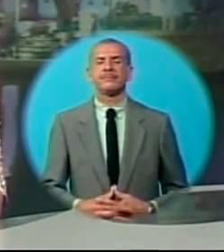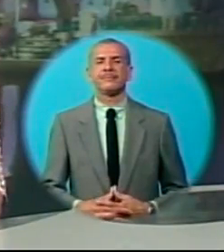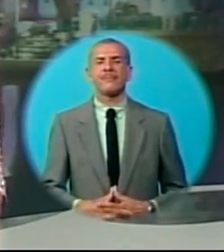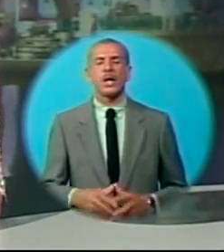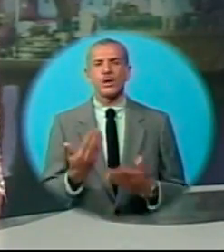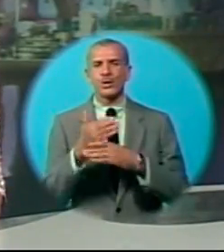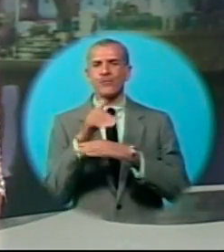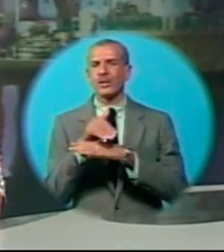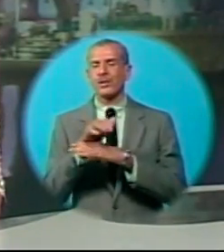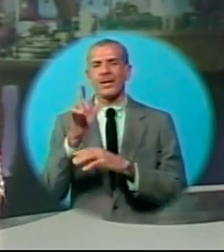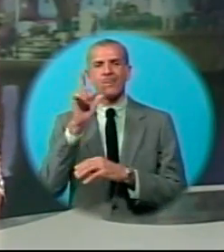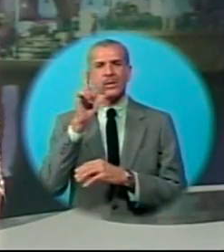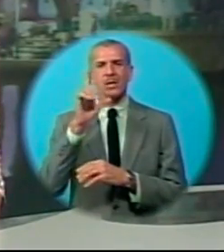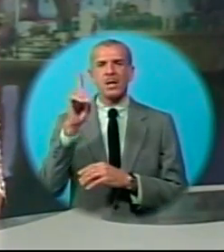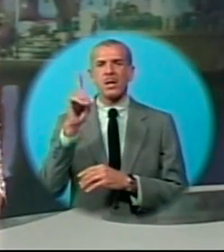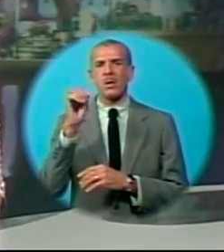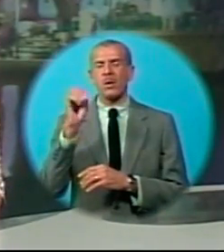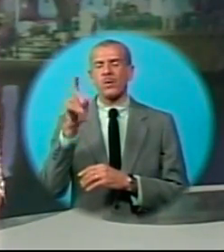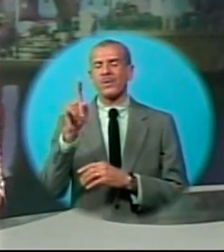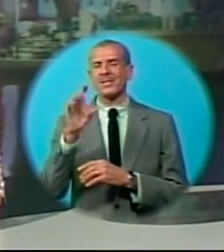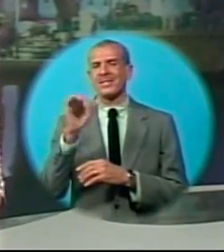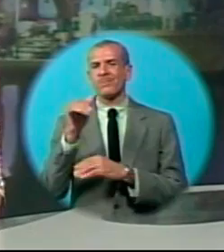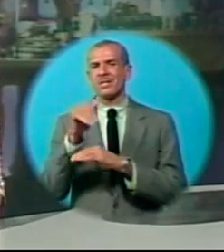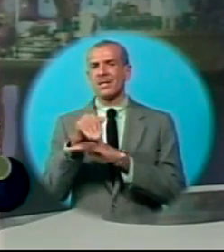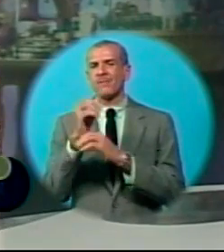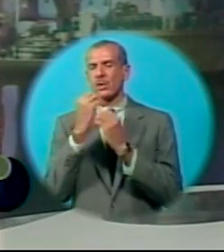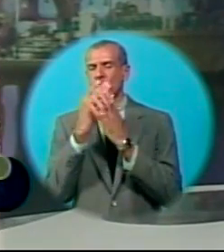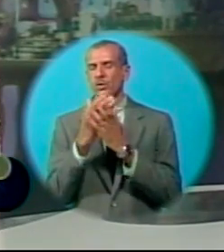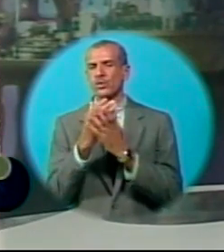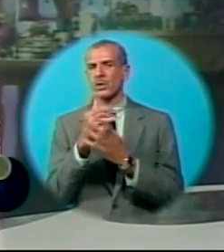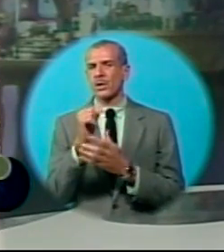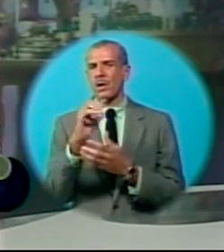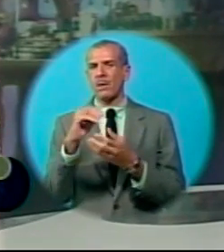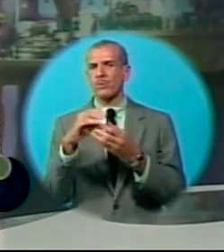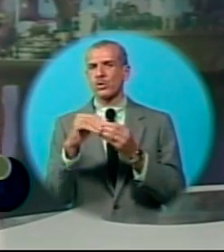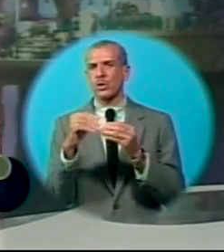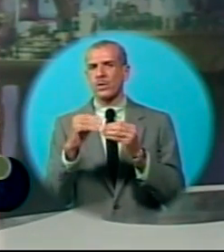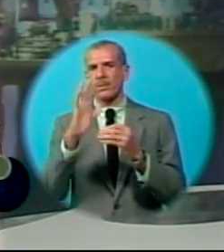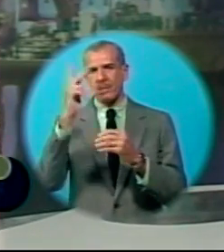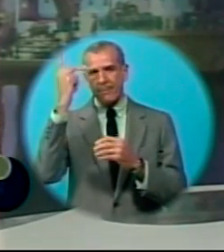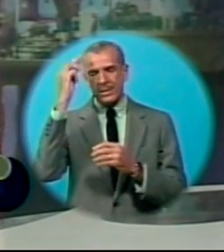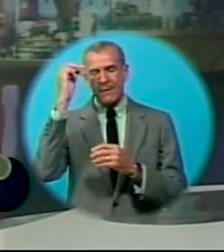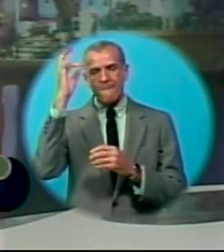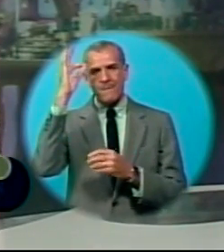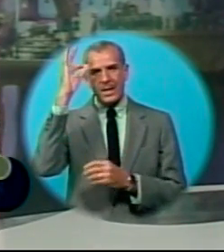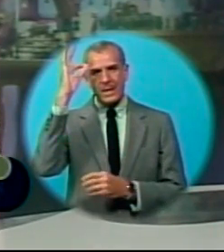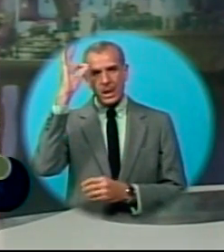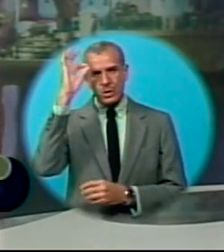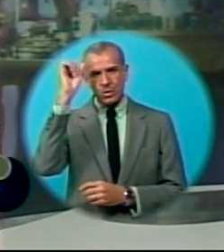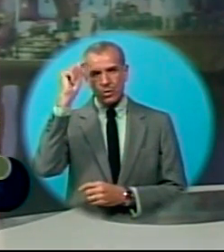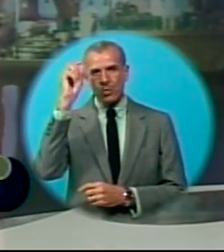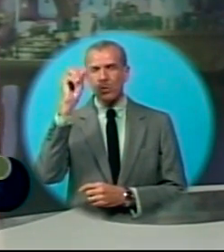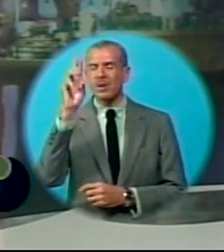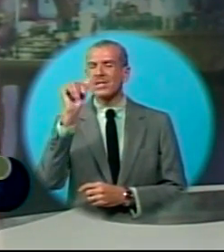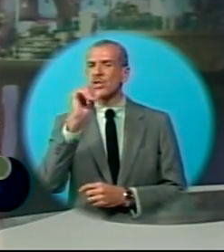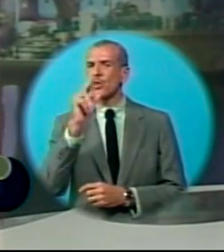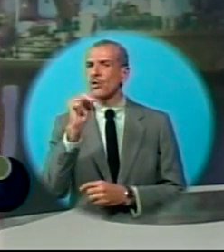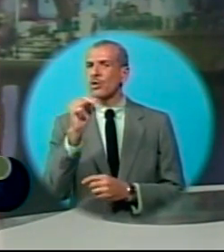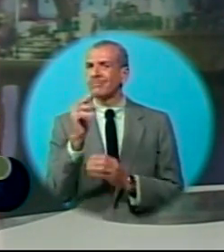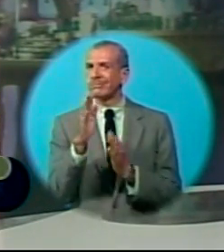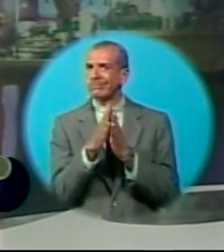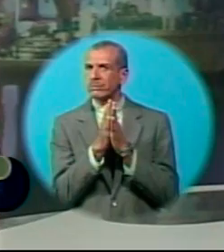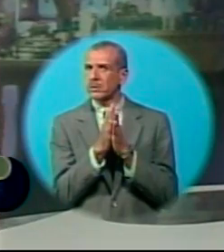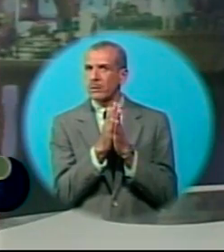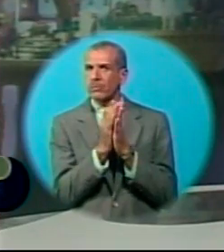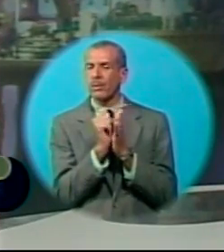And a very good evening to you. I'm Lisa Lord with the CBC Evening News. And our top story, Prime Minister Fundell Stewart says there will be no begging by his